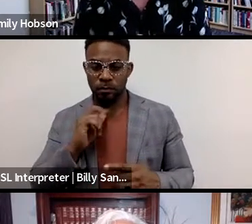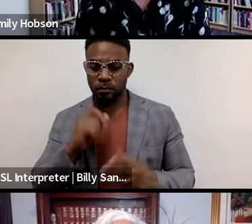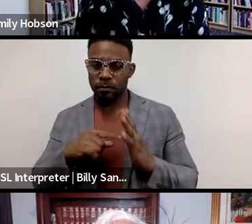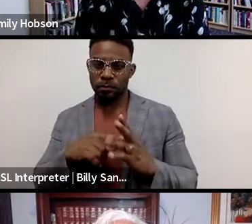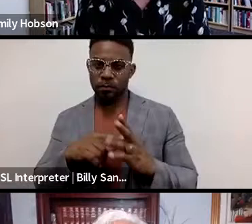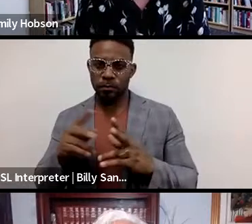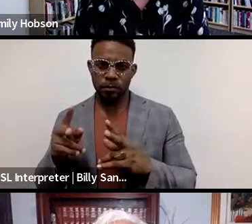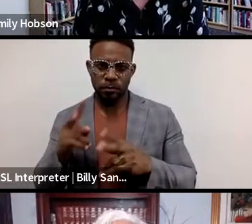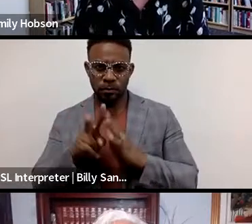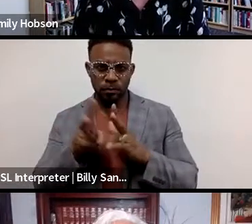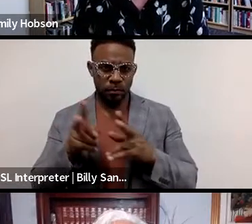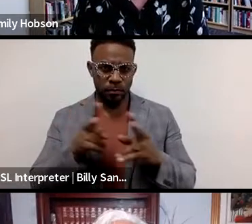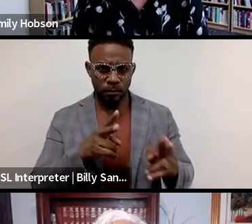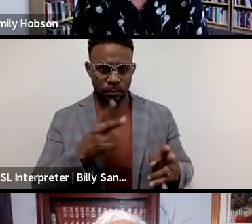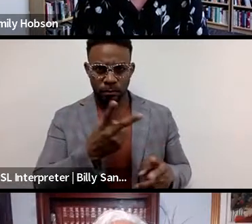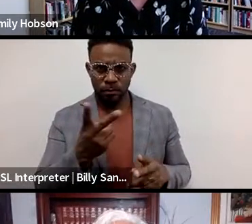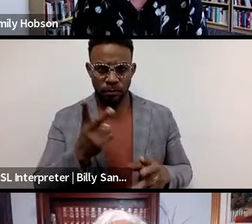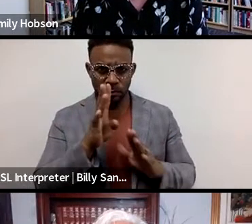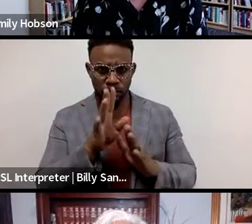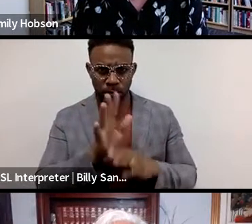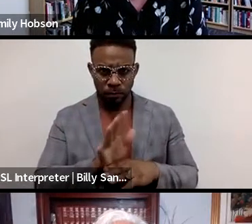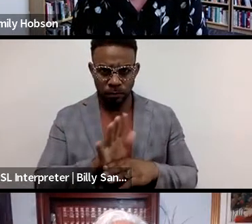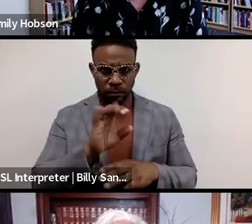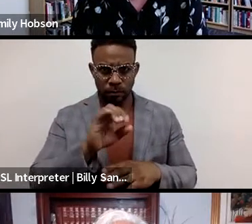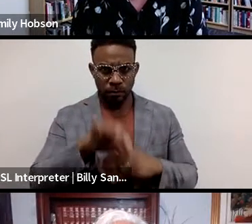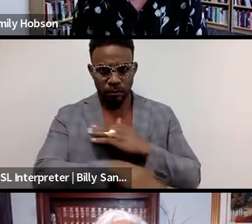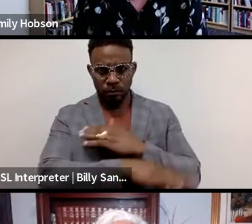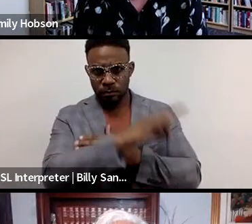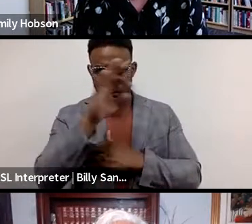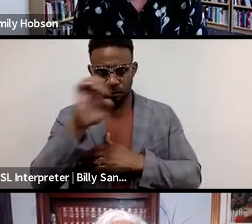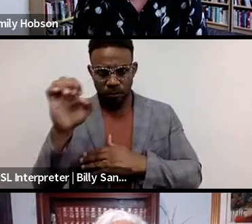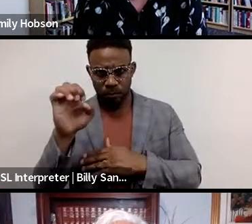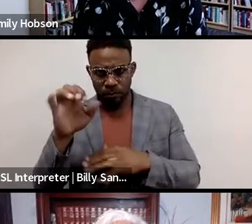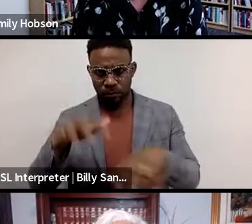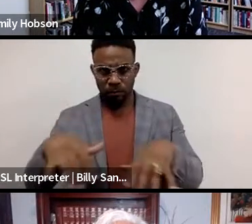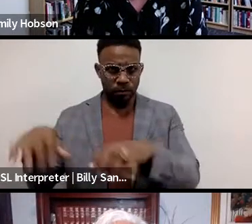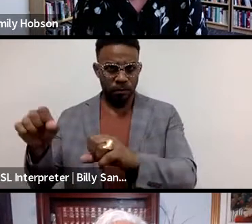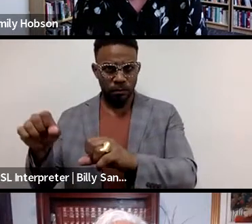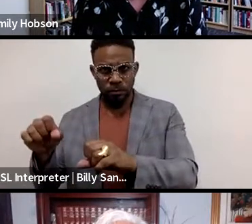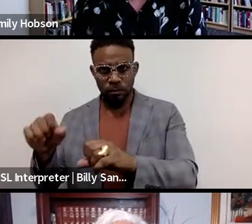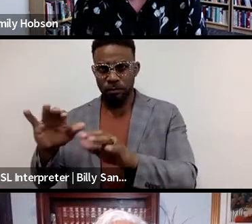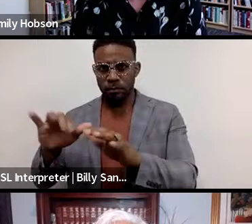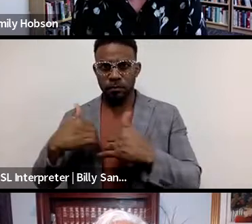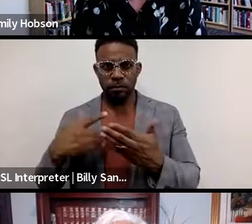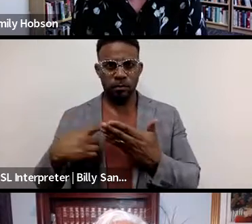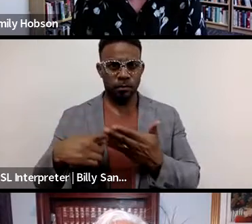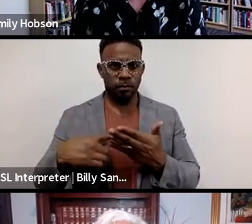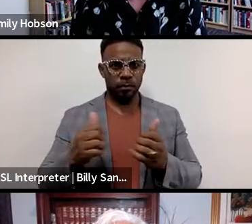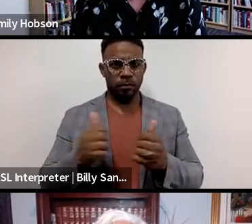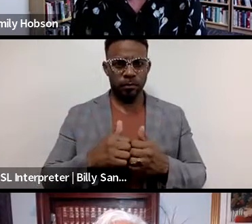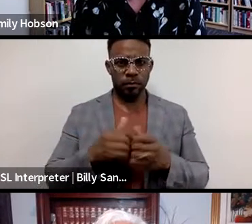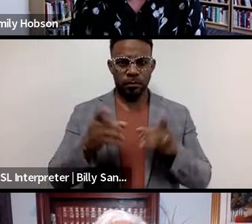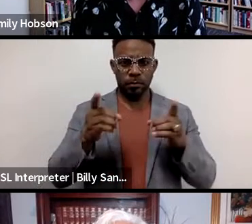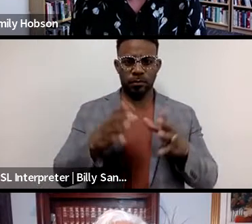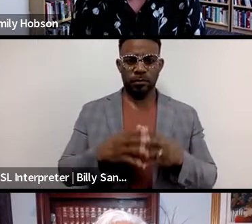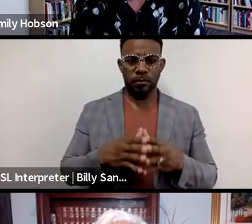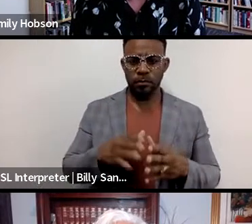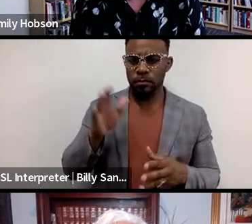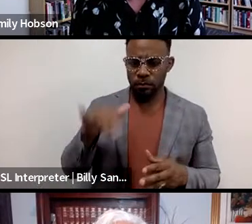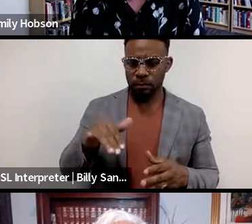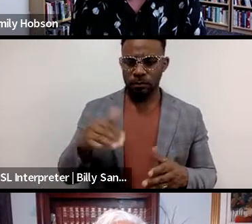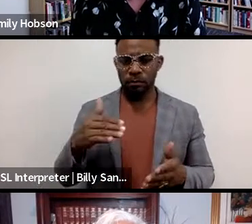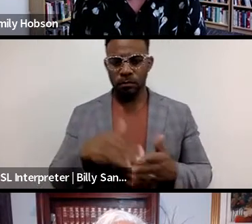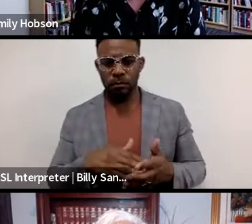showing clips of the two films, The Sun Rises in the East and Takeover, and having a conversation with the directors. That's